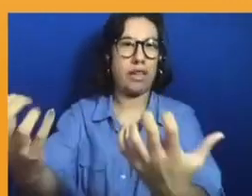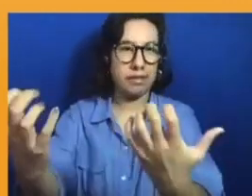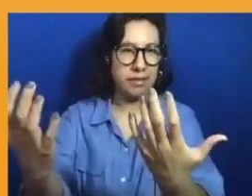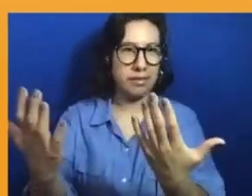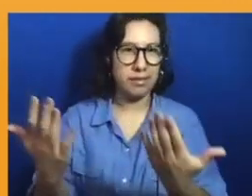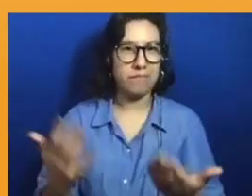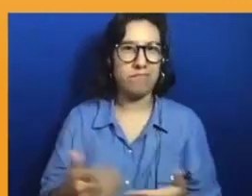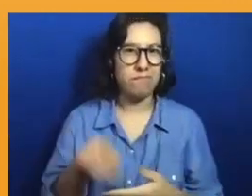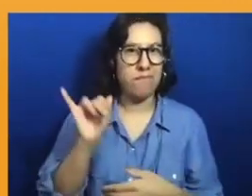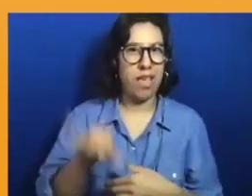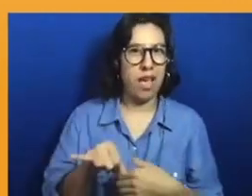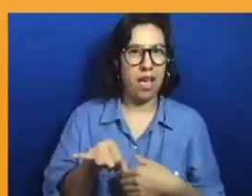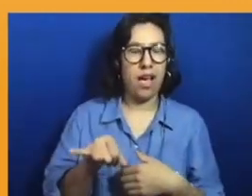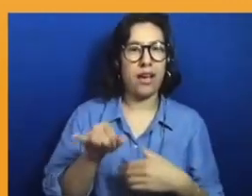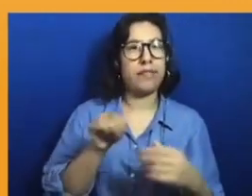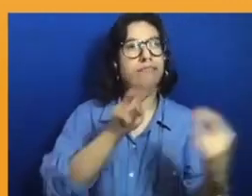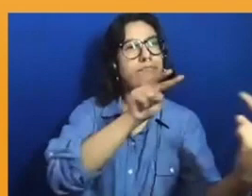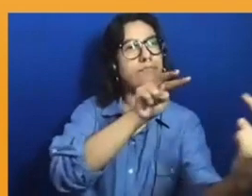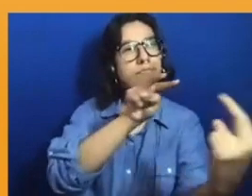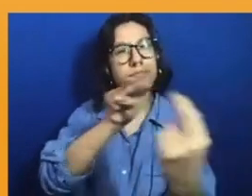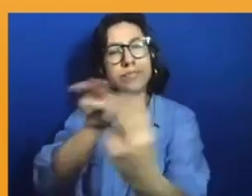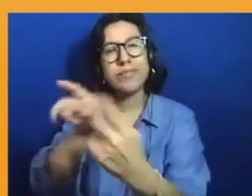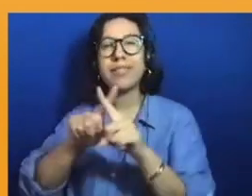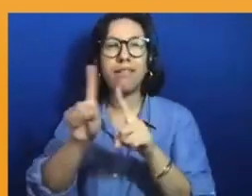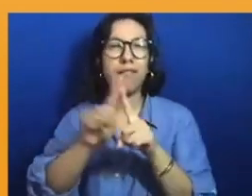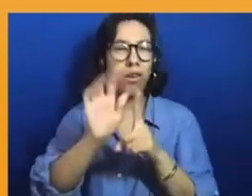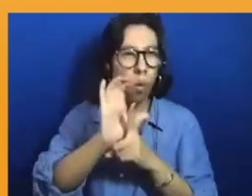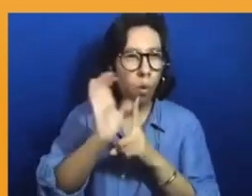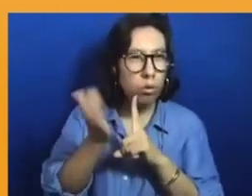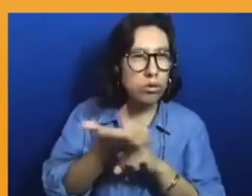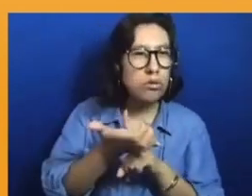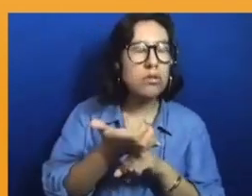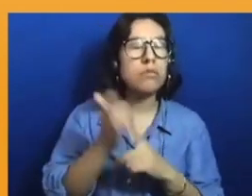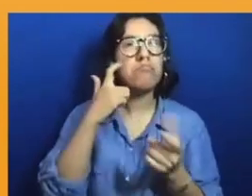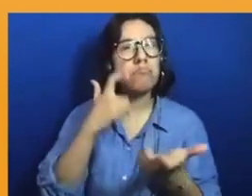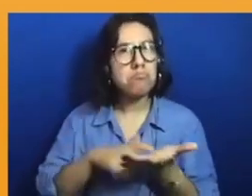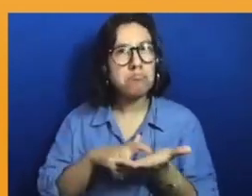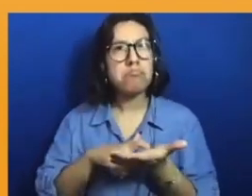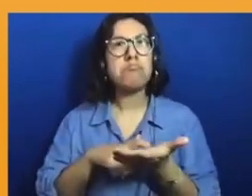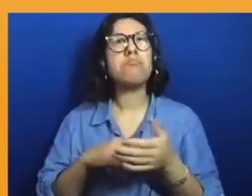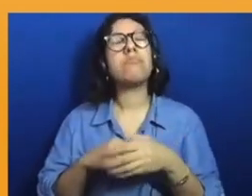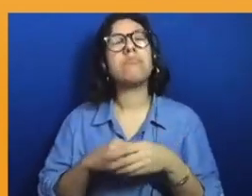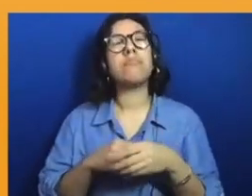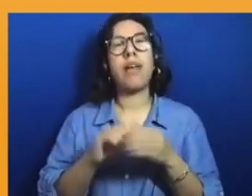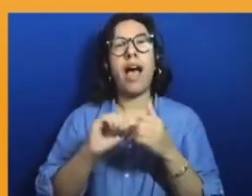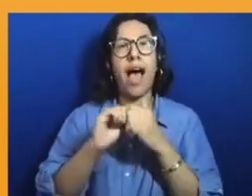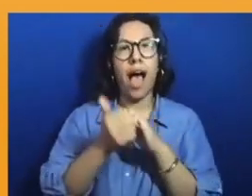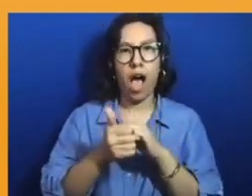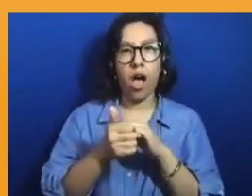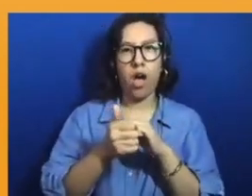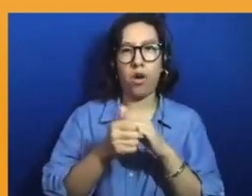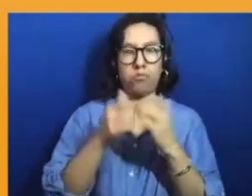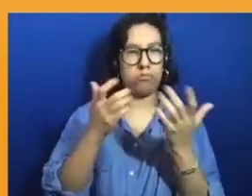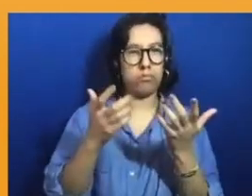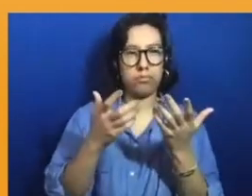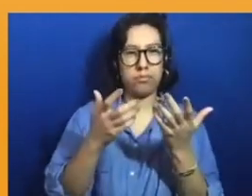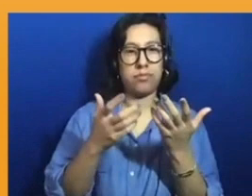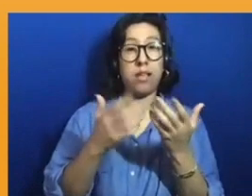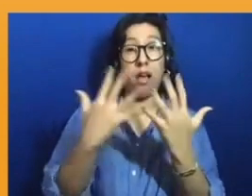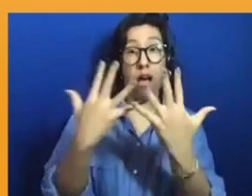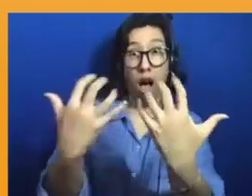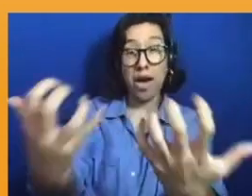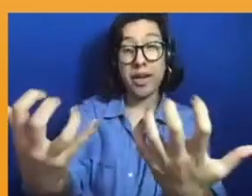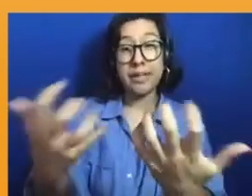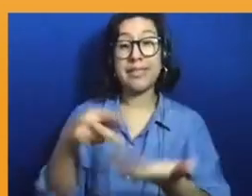to, you know, look at different cultures, I think, and see how they bridge the gap between audience